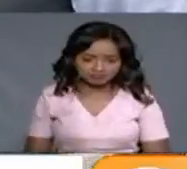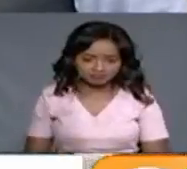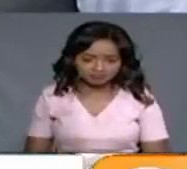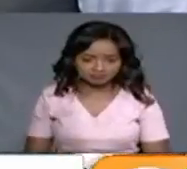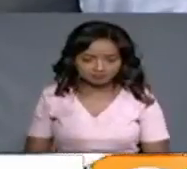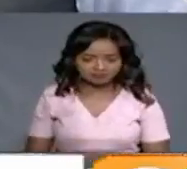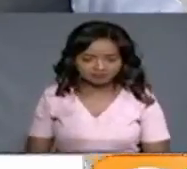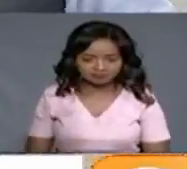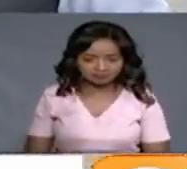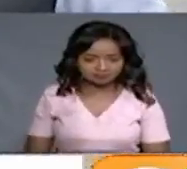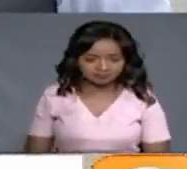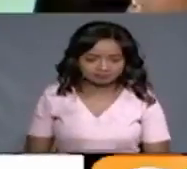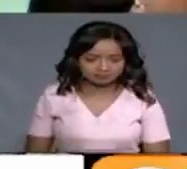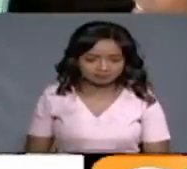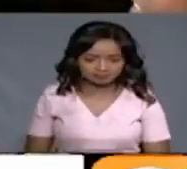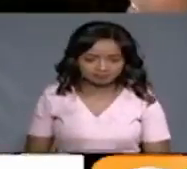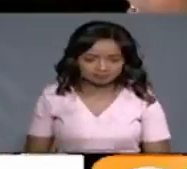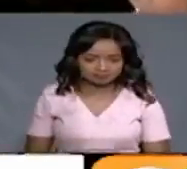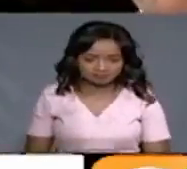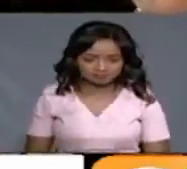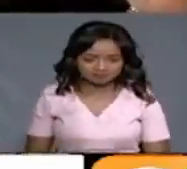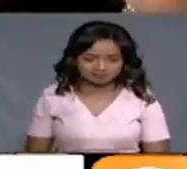class.